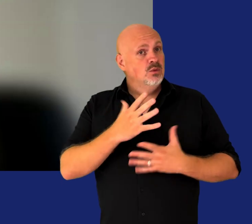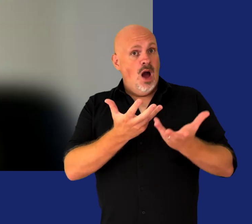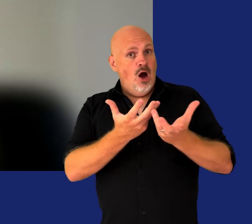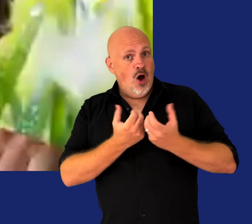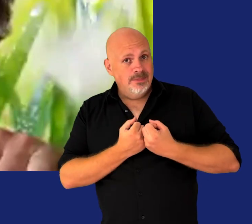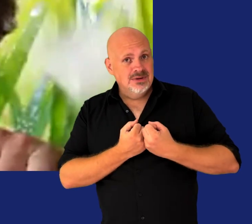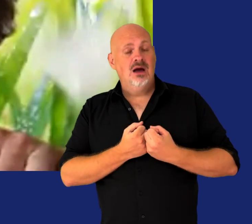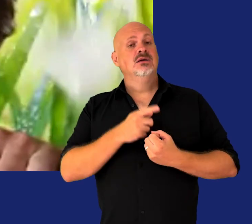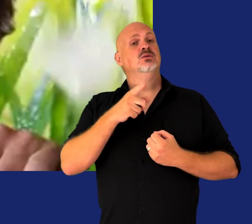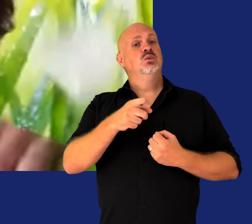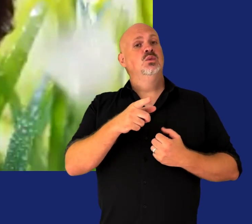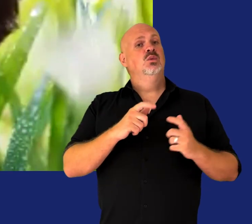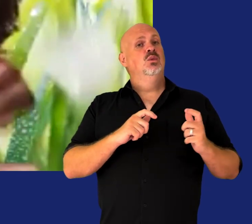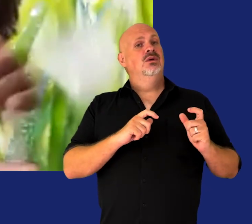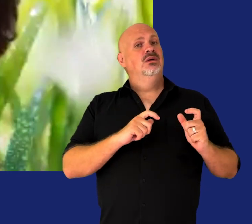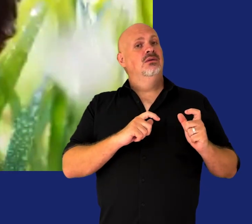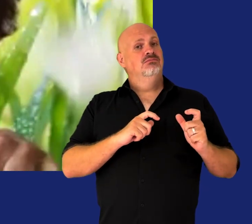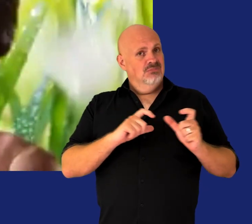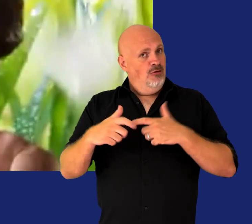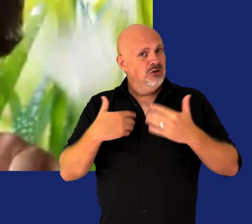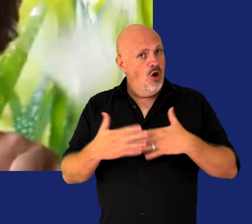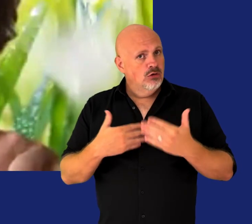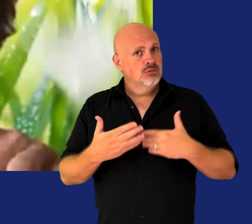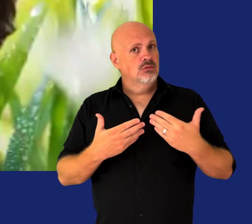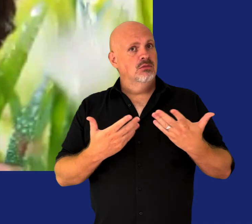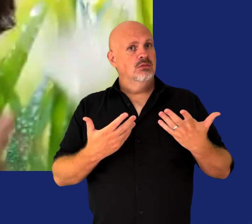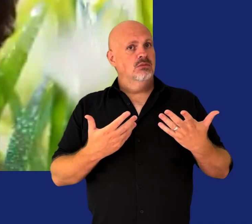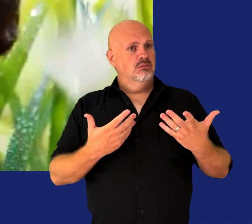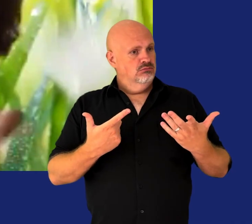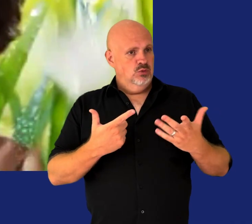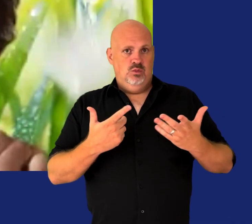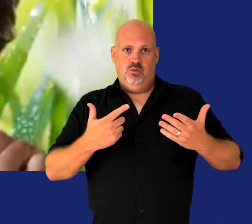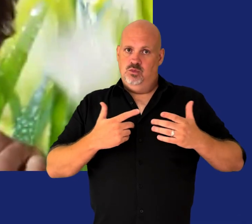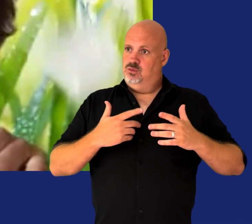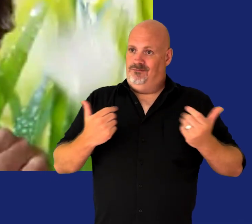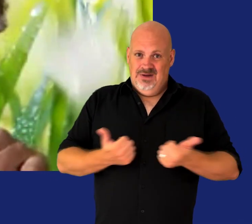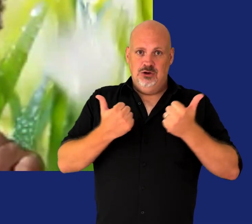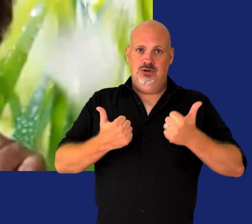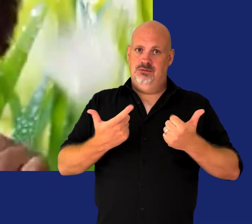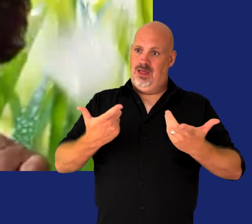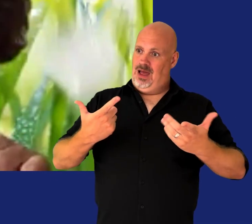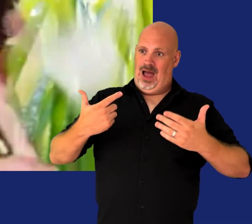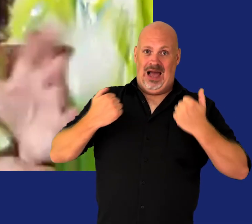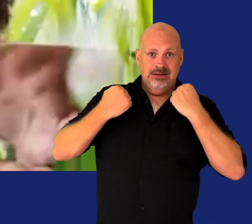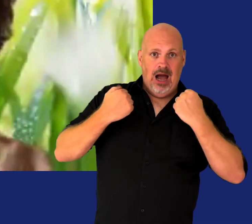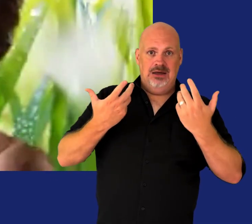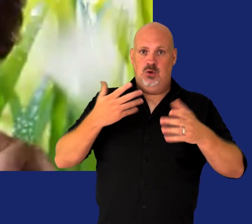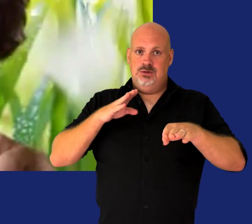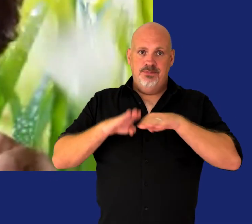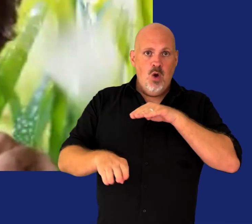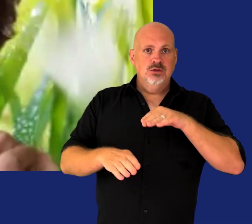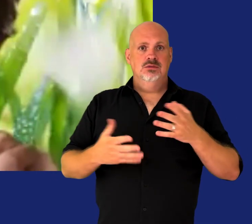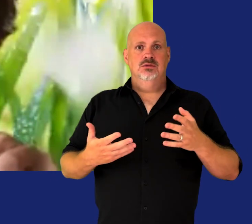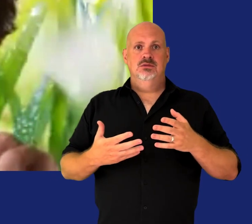to accommodate, you carry on with your to complete the exercise or